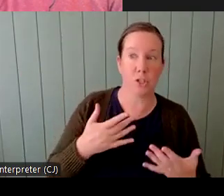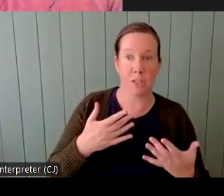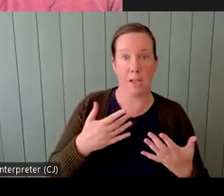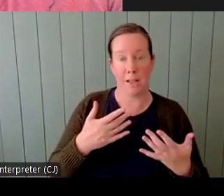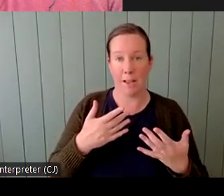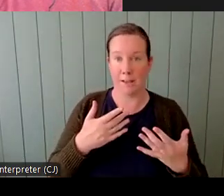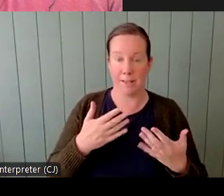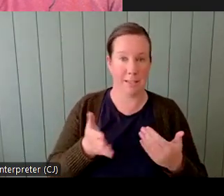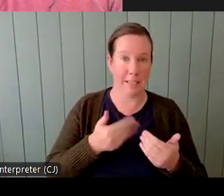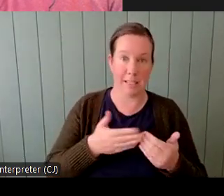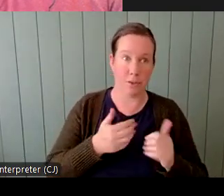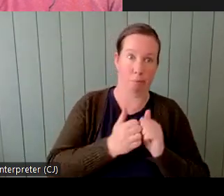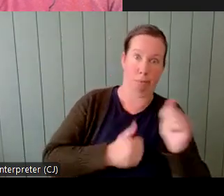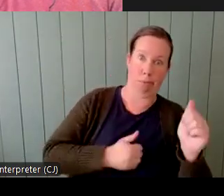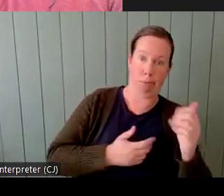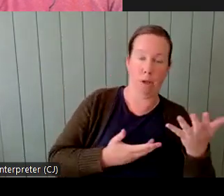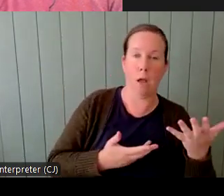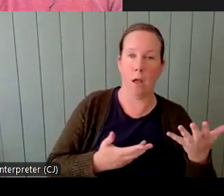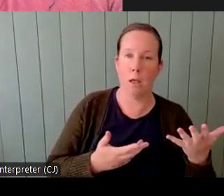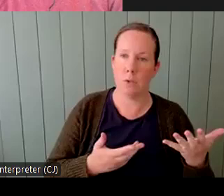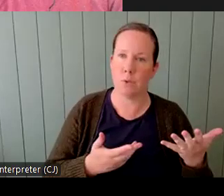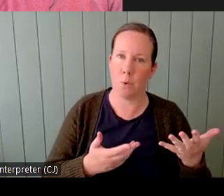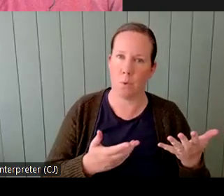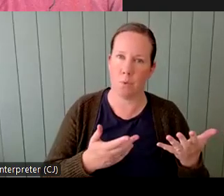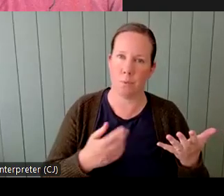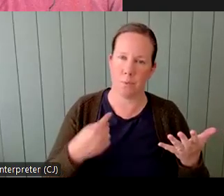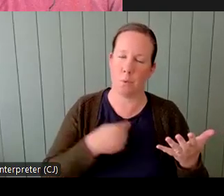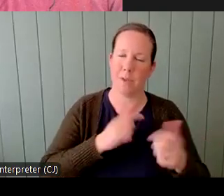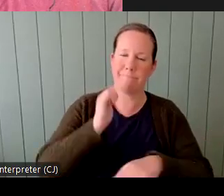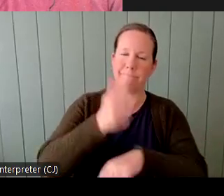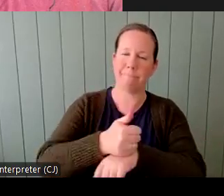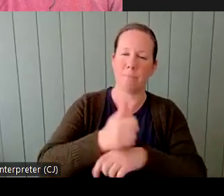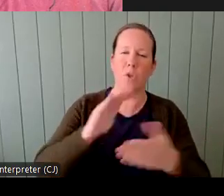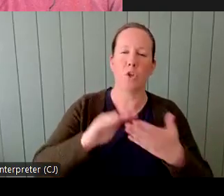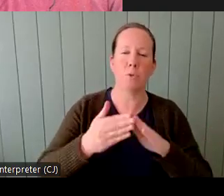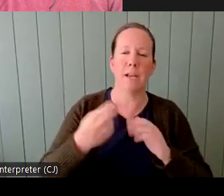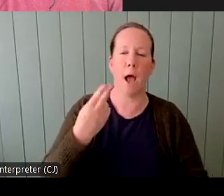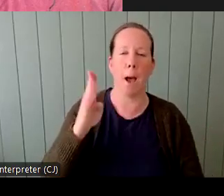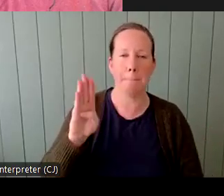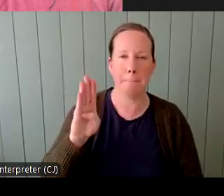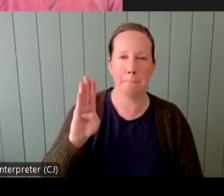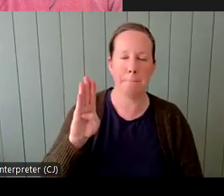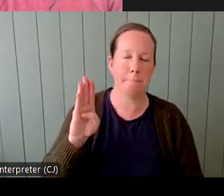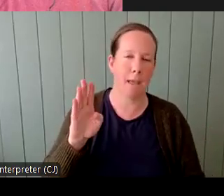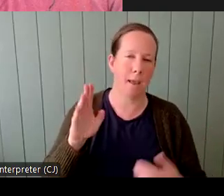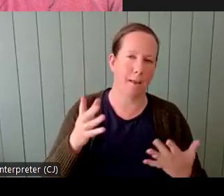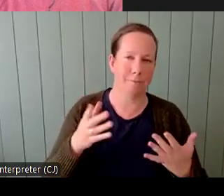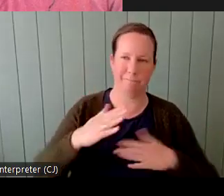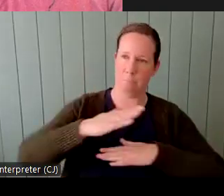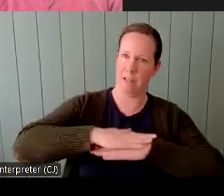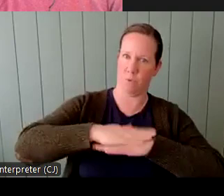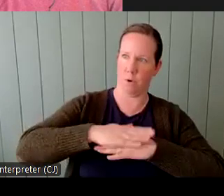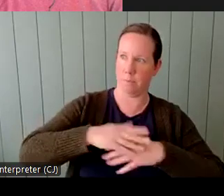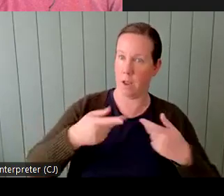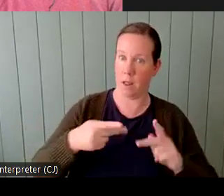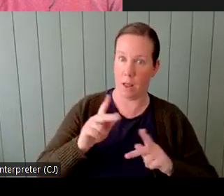greater tendency to fail. So we have created the first of its kind community hub, or a digital platform that allows folks to